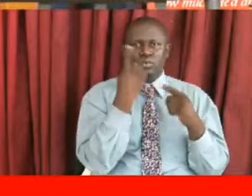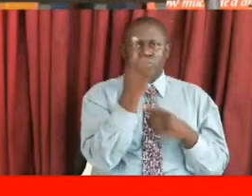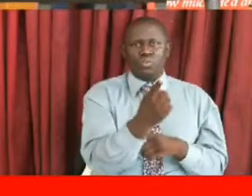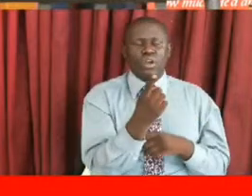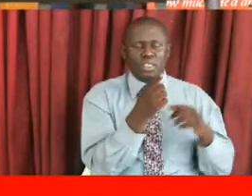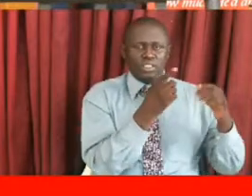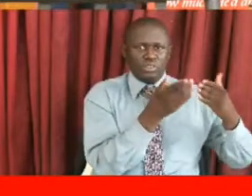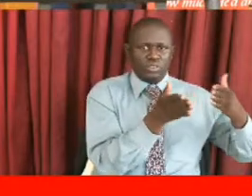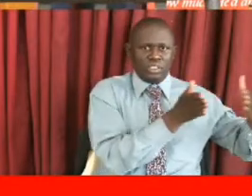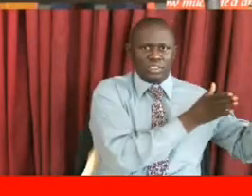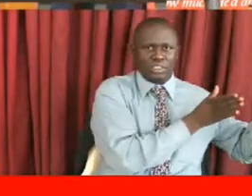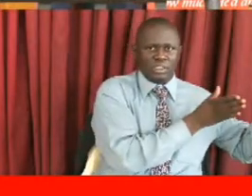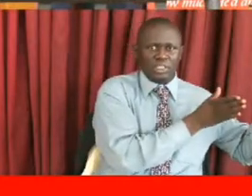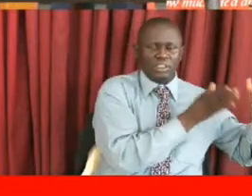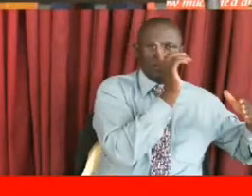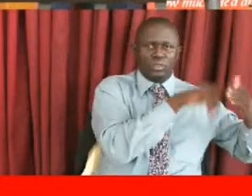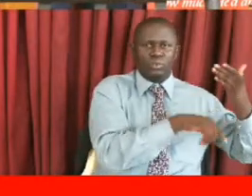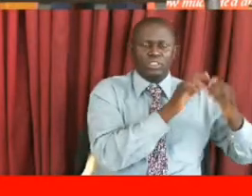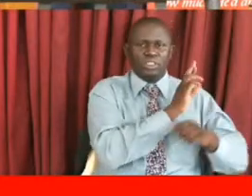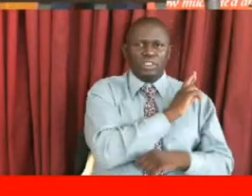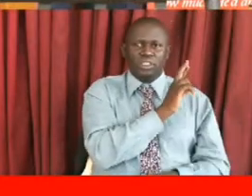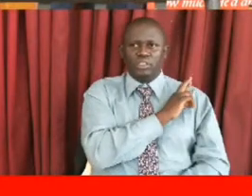extreme is